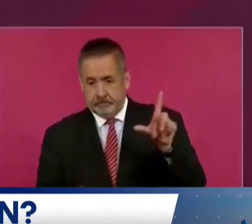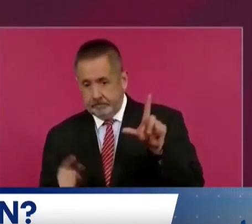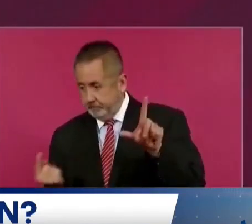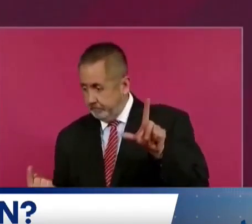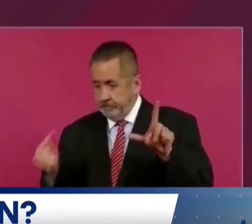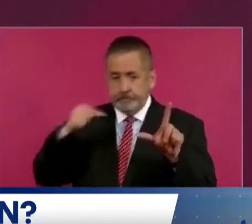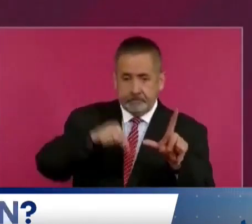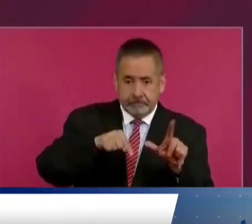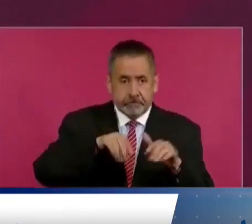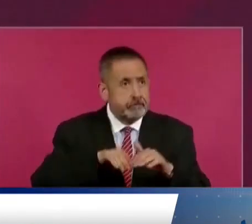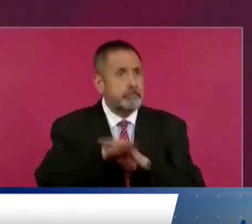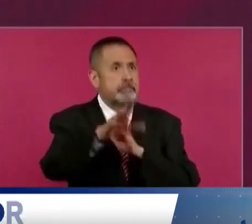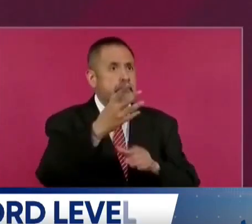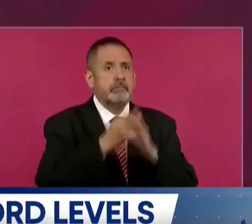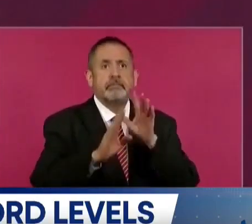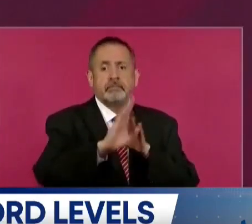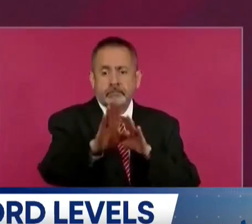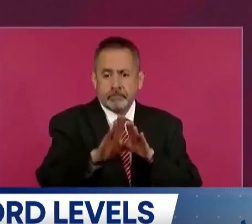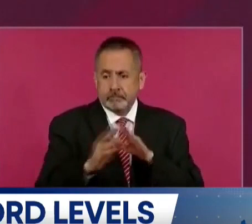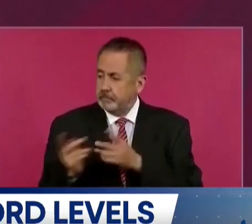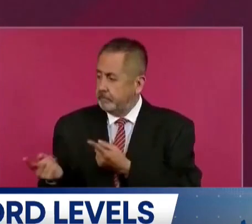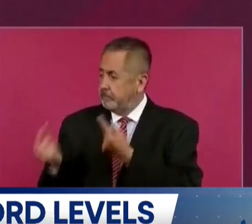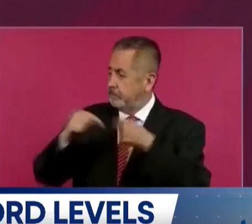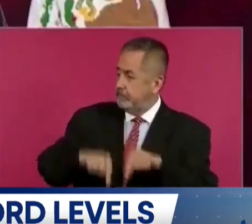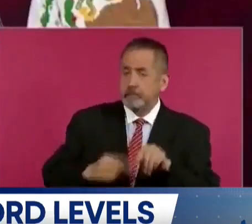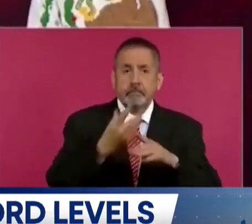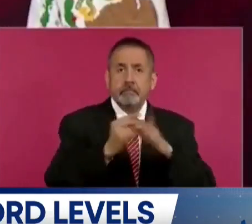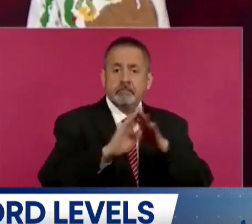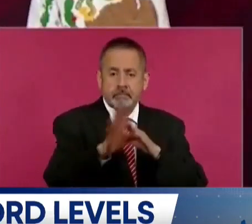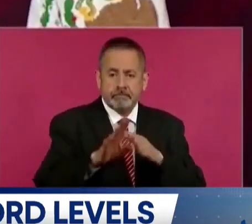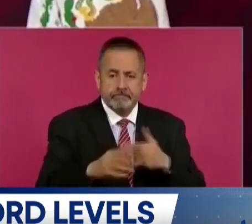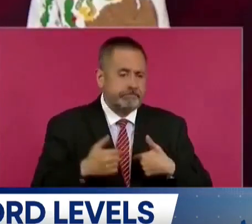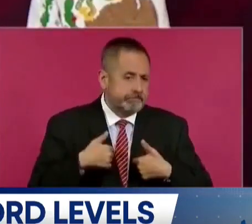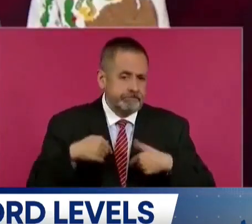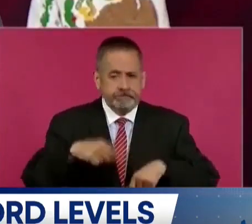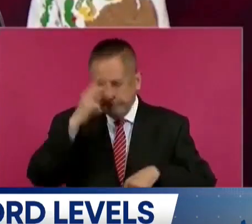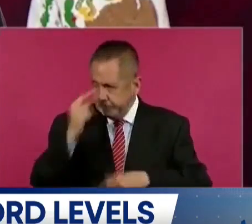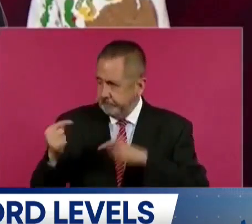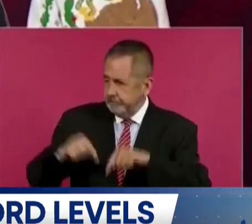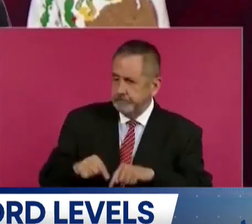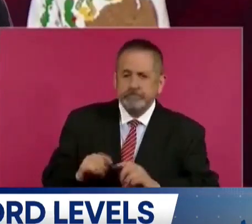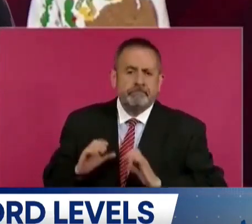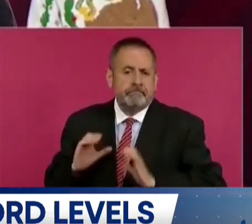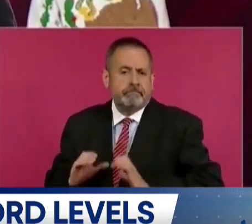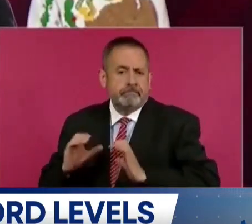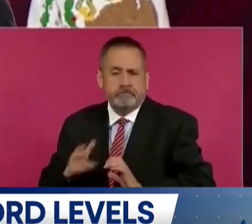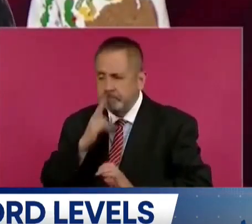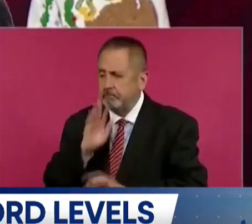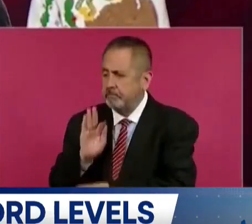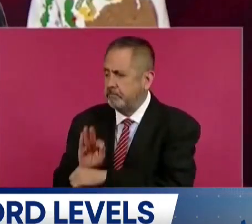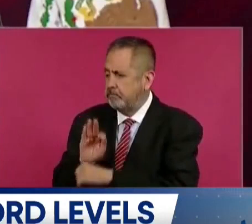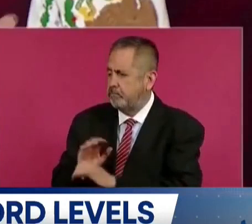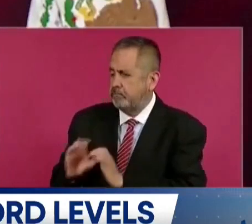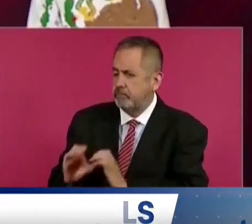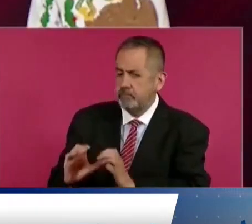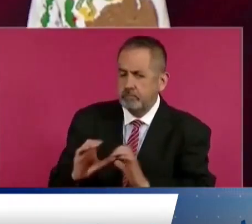que cuidarlos. Almost all of them pass through Mexico, and we must take care of migrants and protect them, but we must avoid an